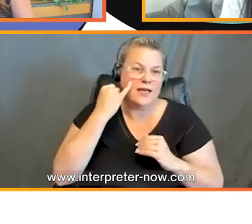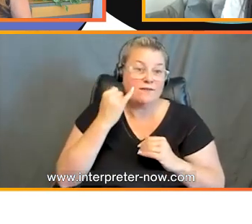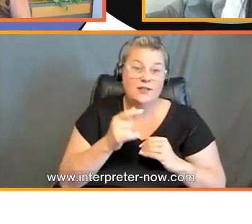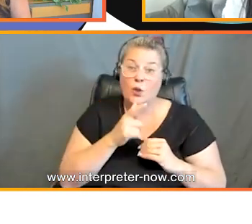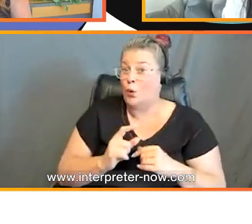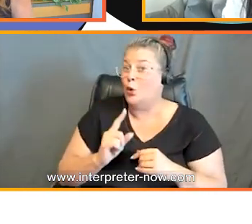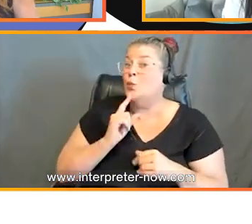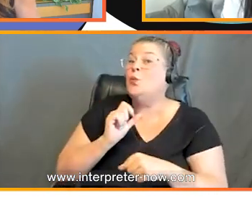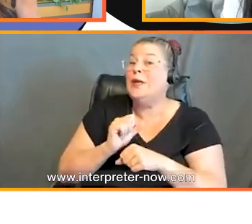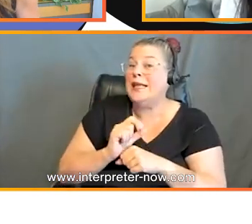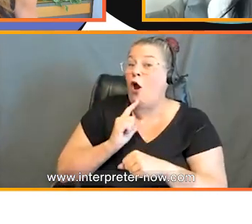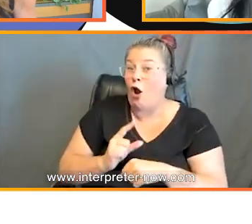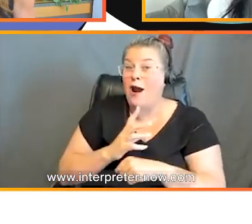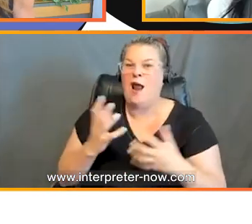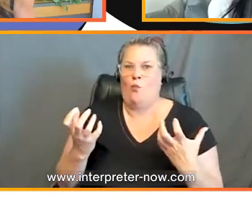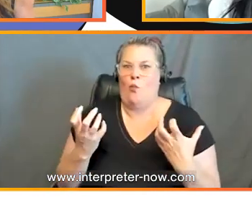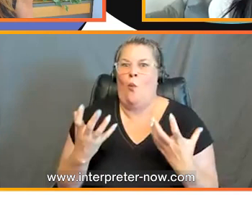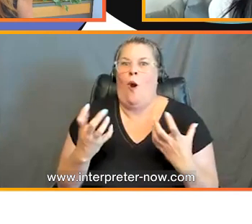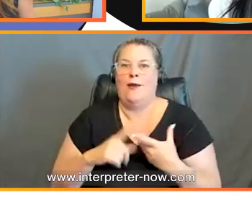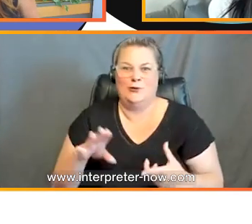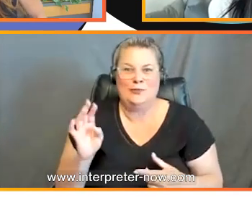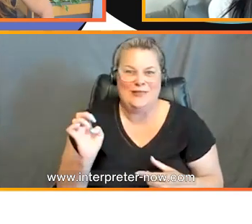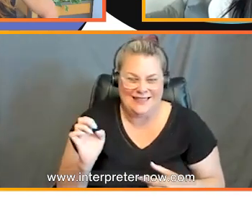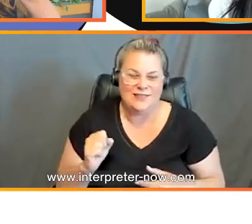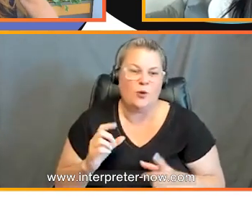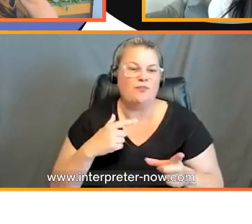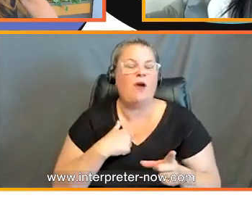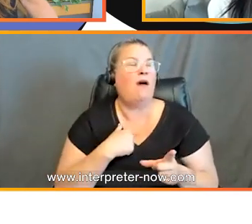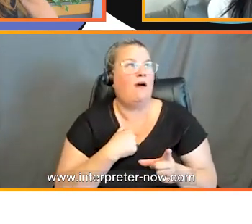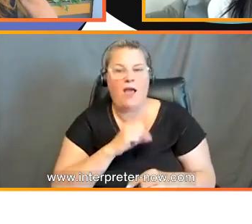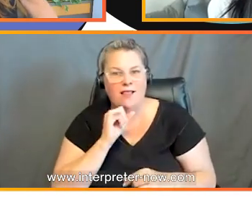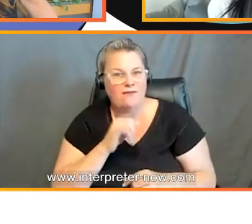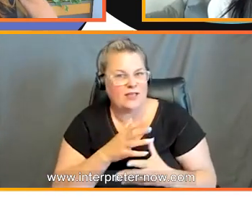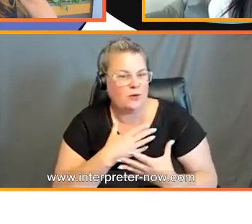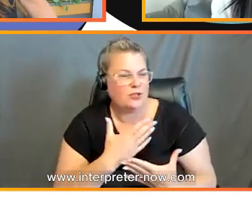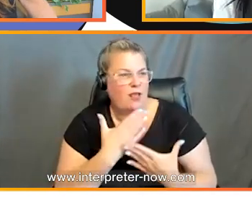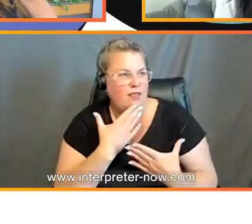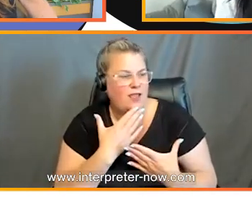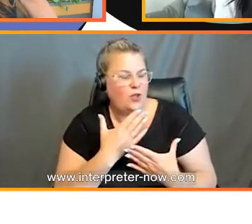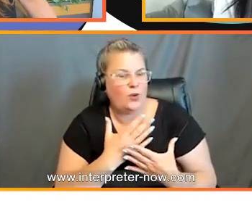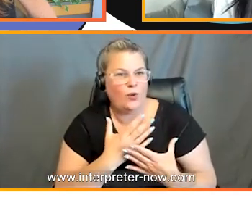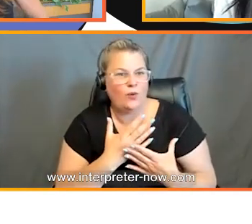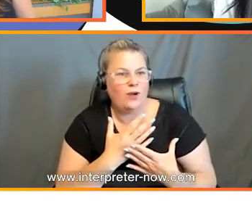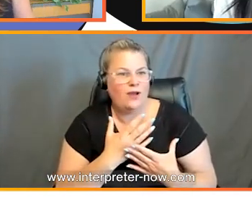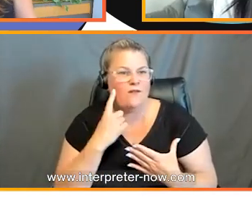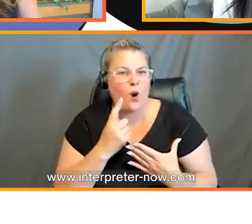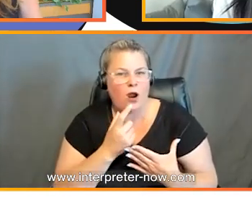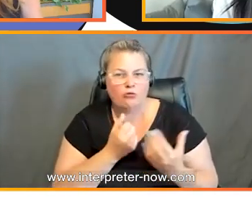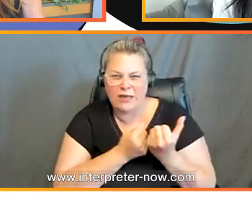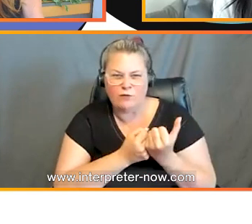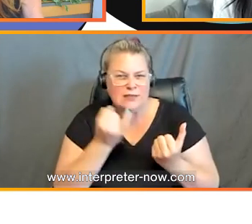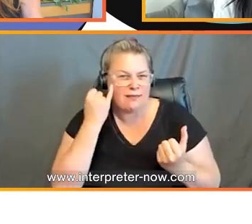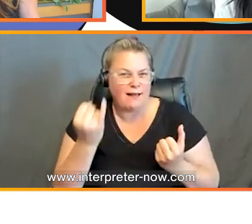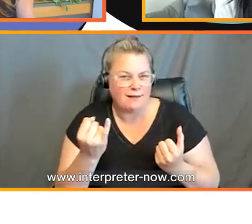you really want to be. Yeah. I love that so much. Melinda, thank you so much for reinforcing this idea. And, it's one of the reasons